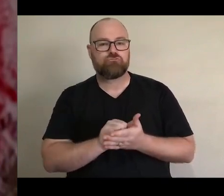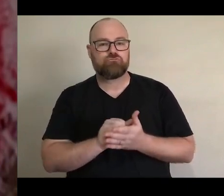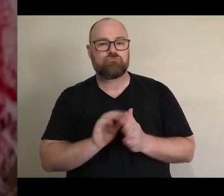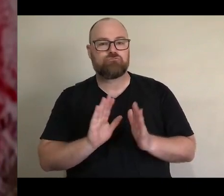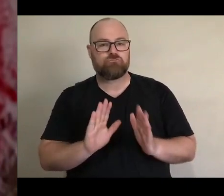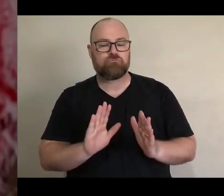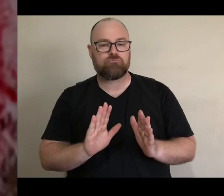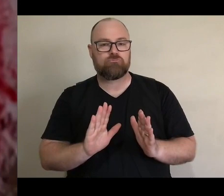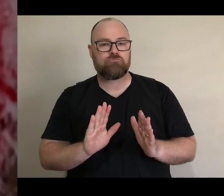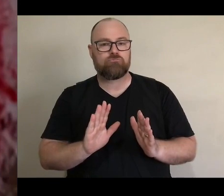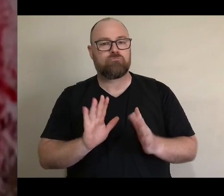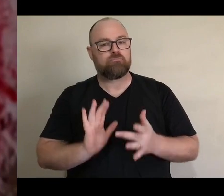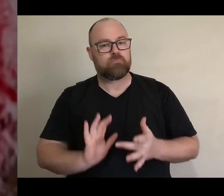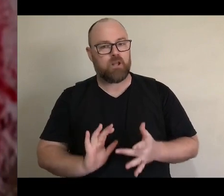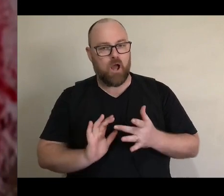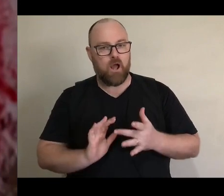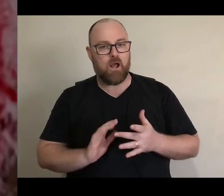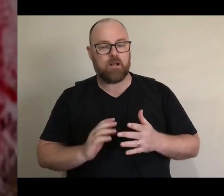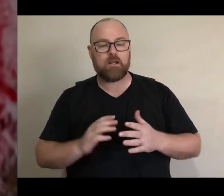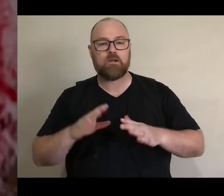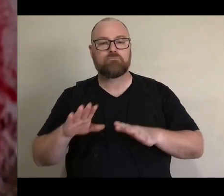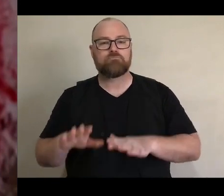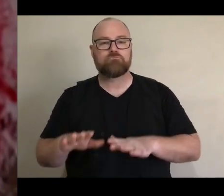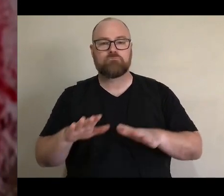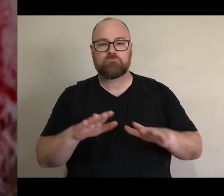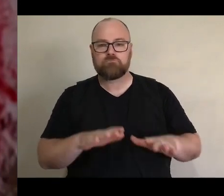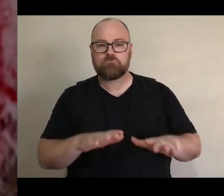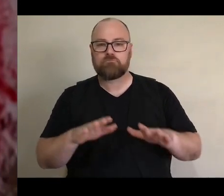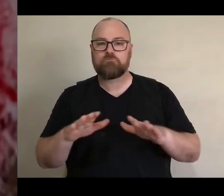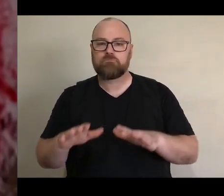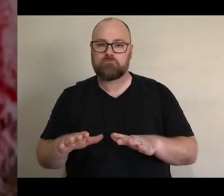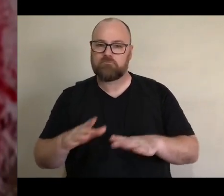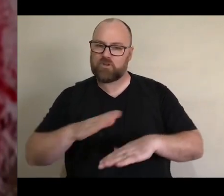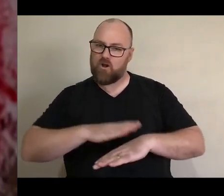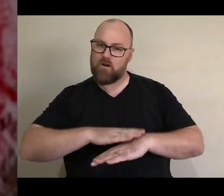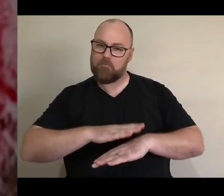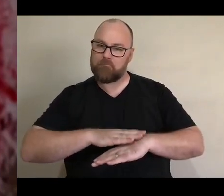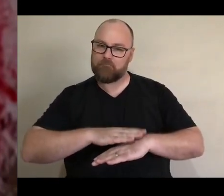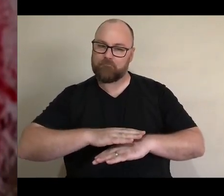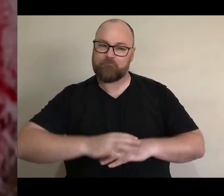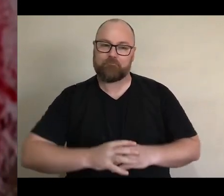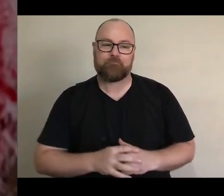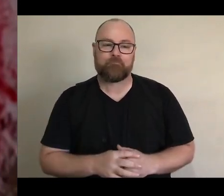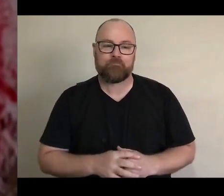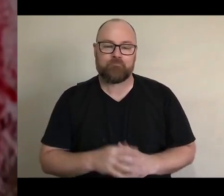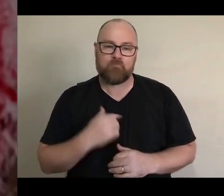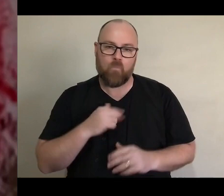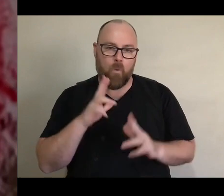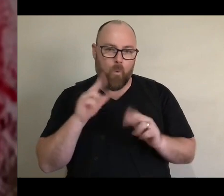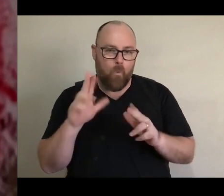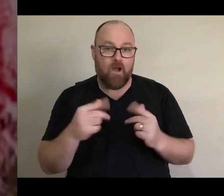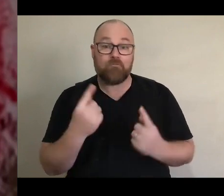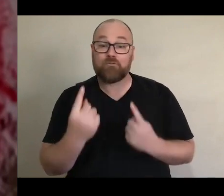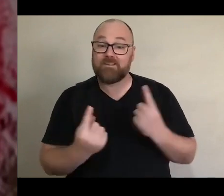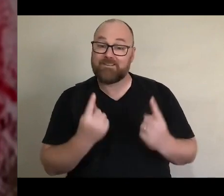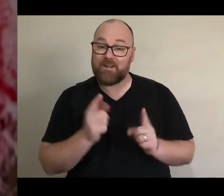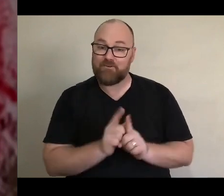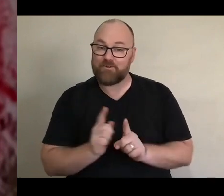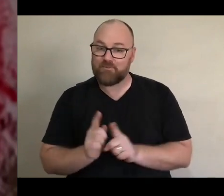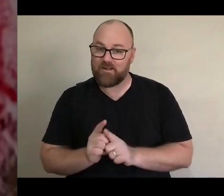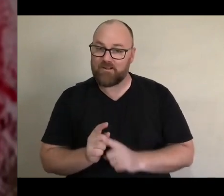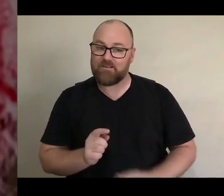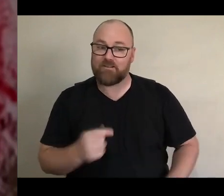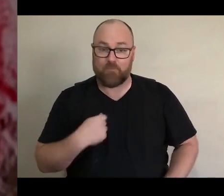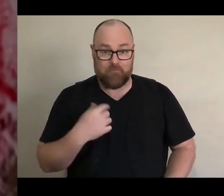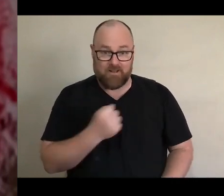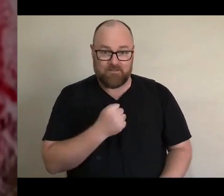go slowly, we don't rush. So it's about that time as well. So, and we look after each other because we need to look after each other, because if we